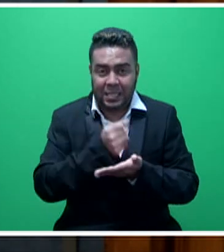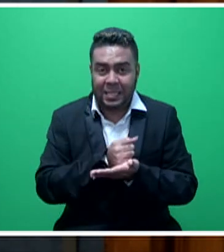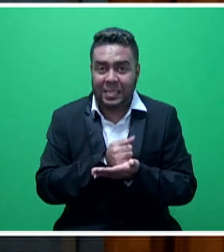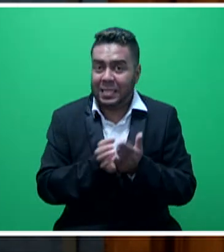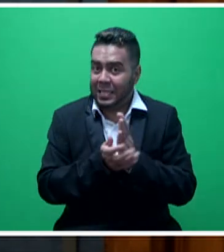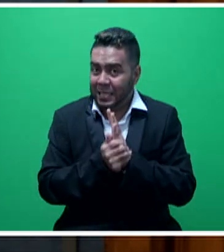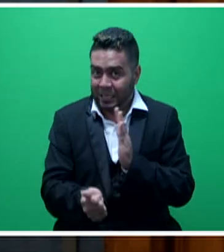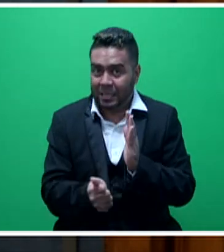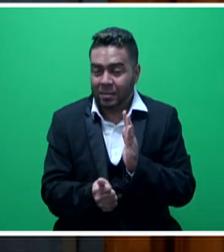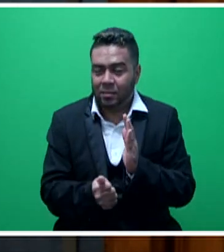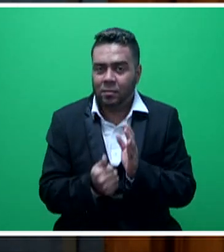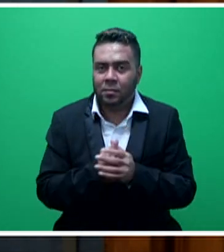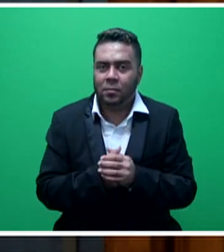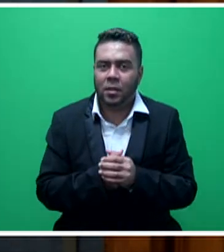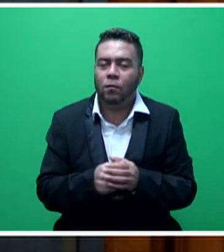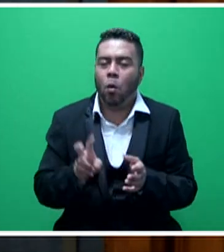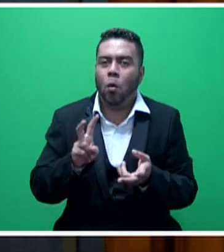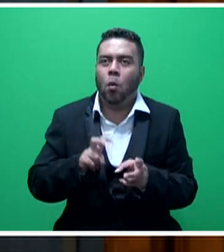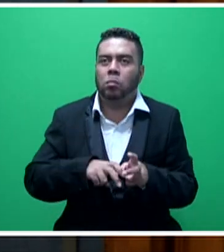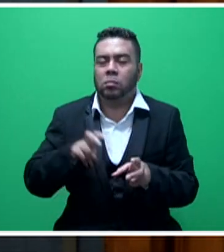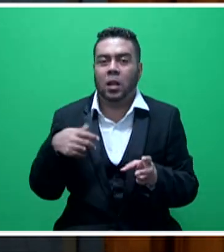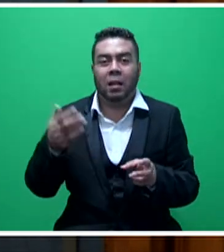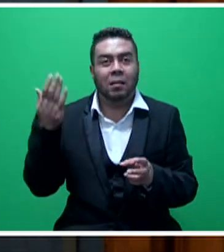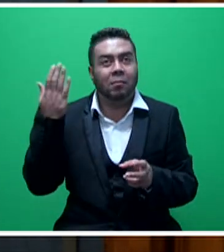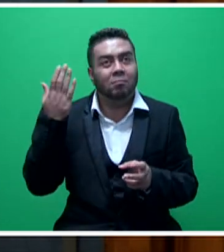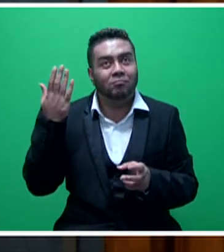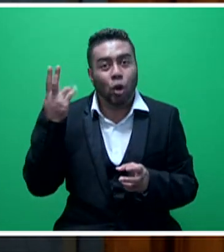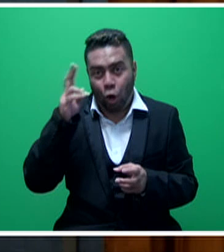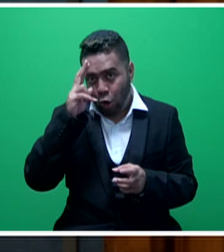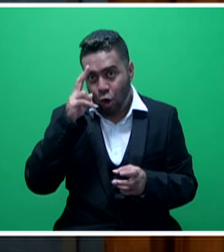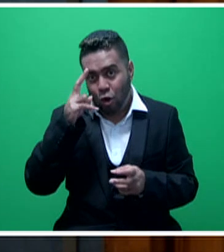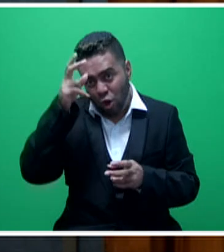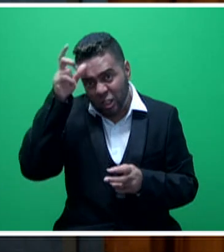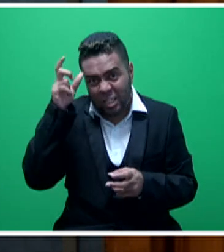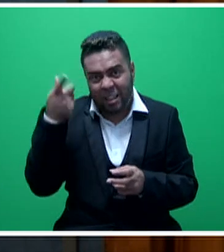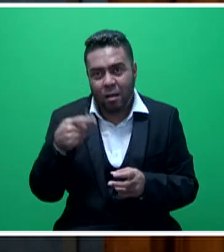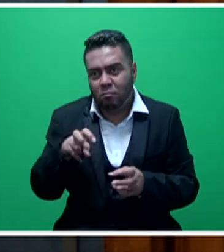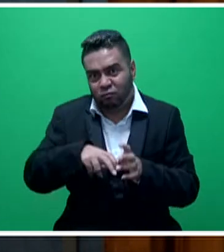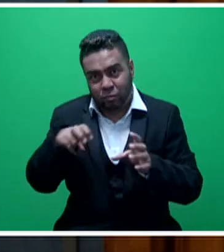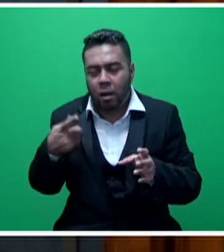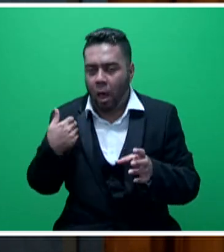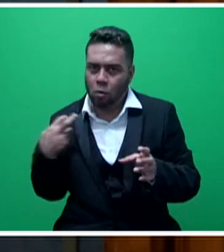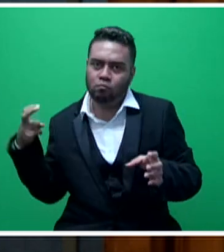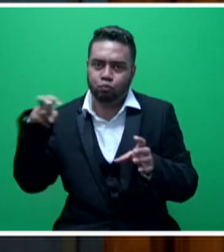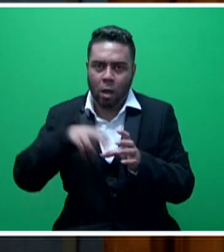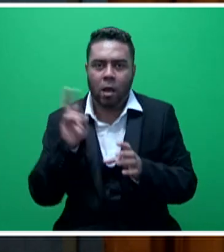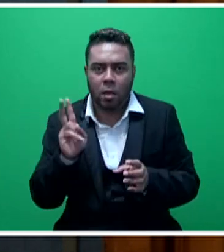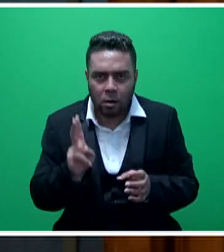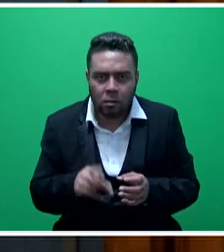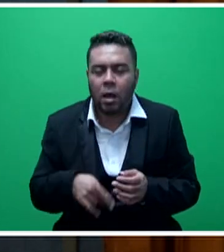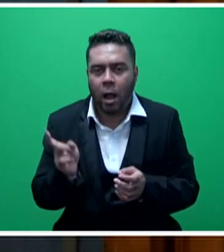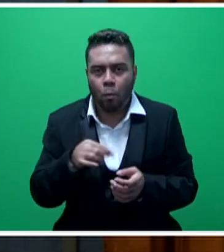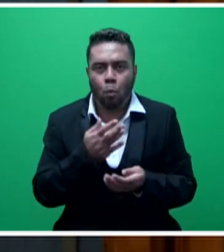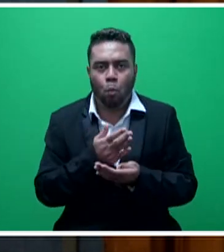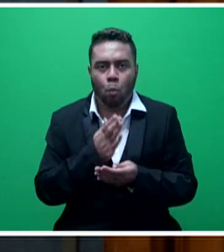undertaken re-engagement of retired nurses in scarce skill areas, recruitment of specialist medical officers from